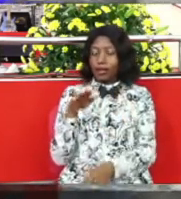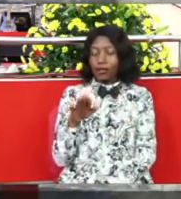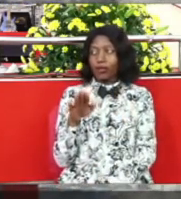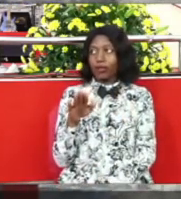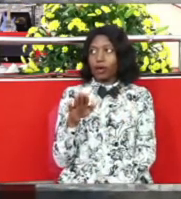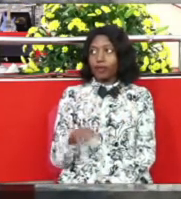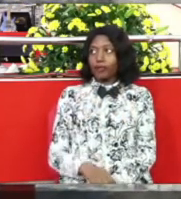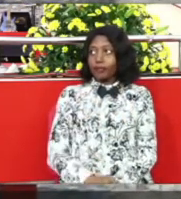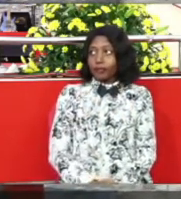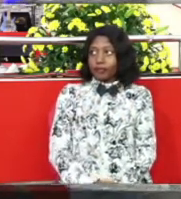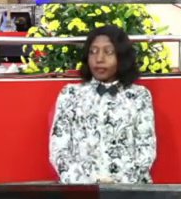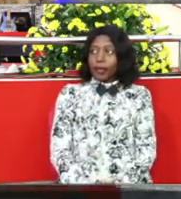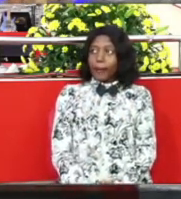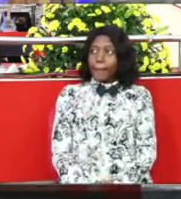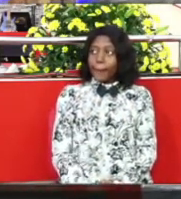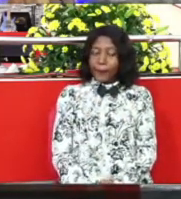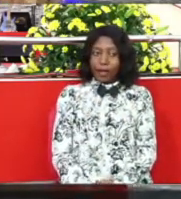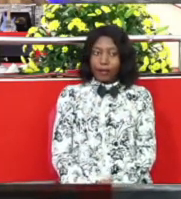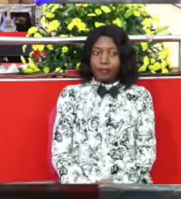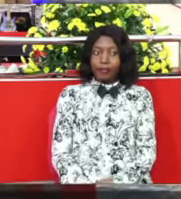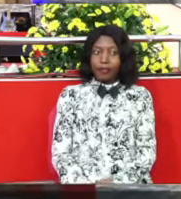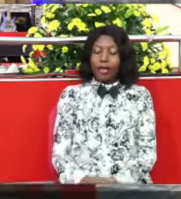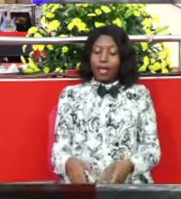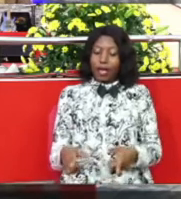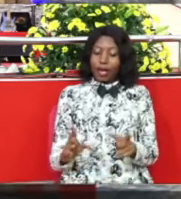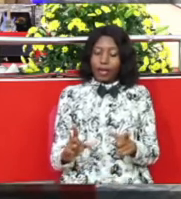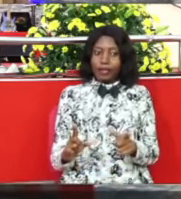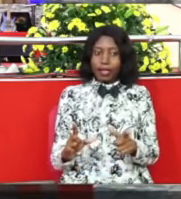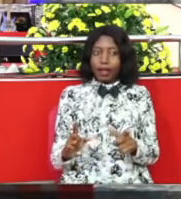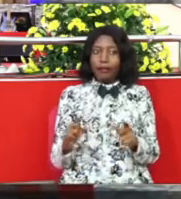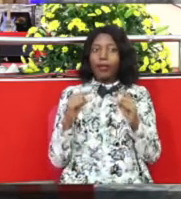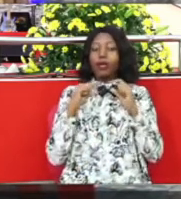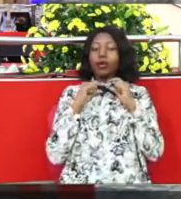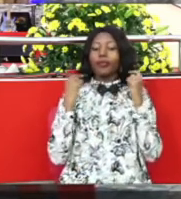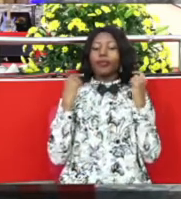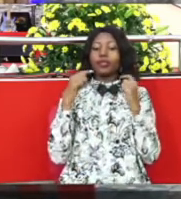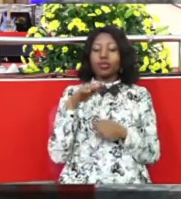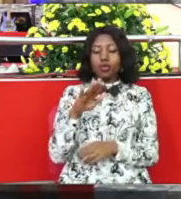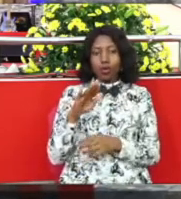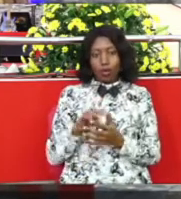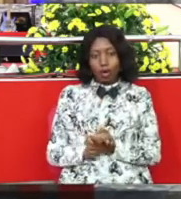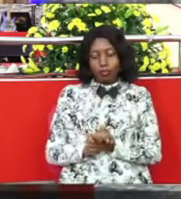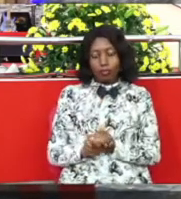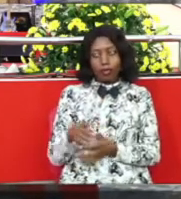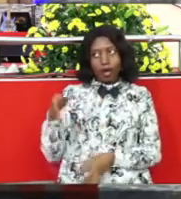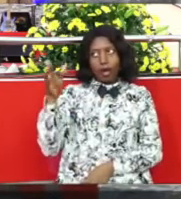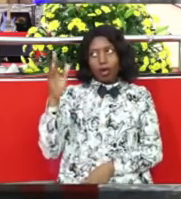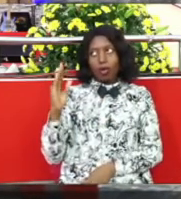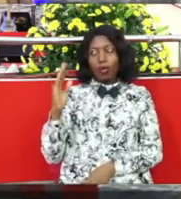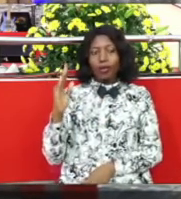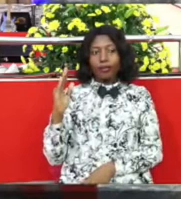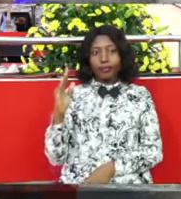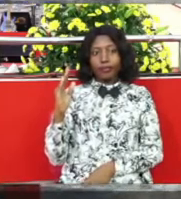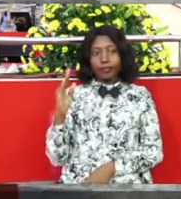na hekalu yako ya uzito wako, let your priest, wacha mkuhani wako, O Lord God, Mungu wangu, be